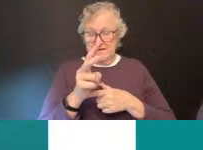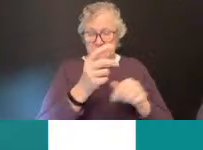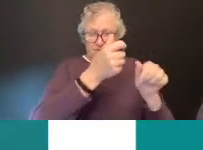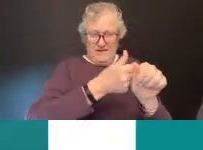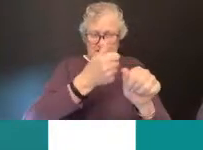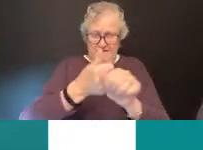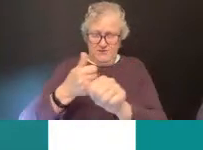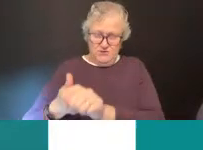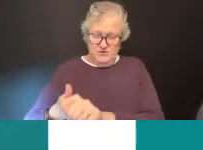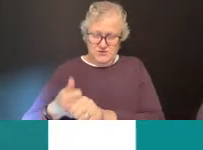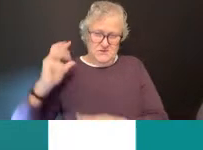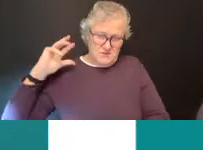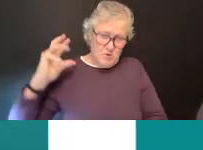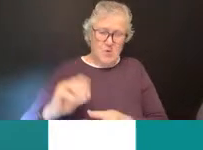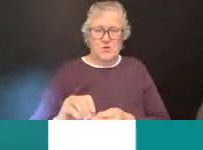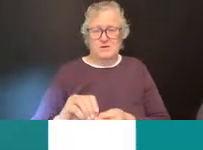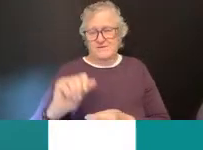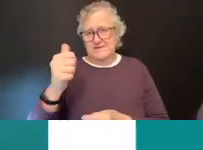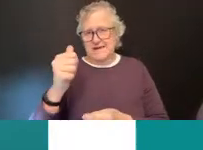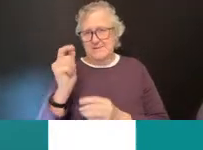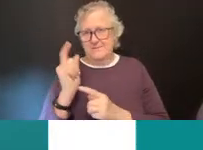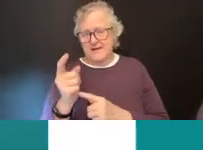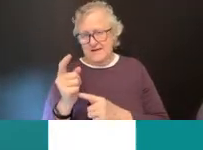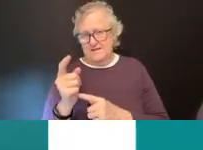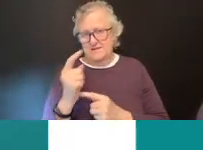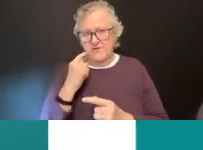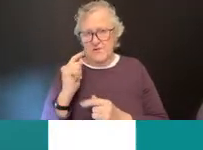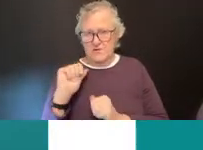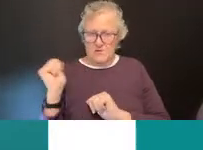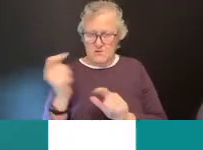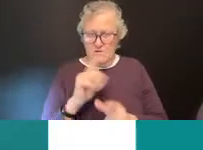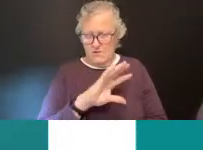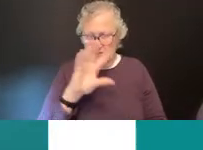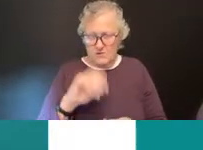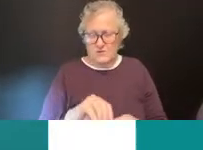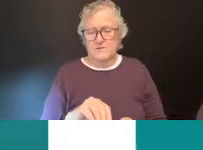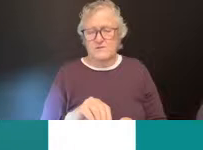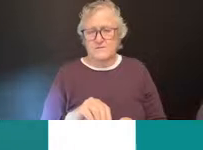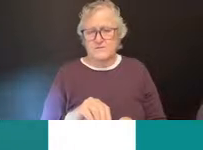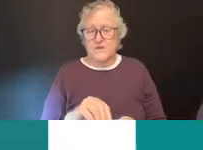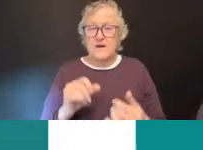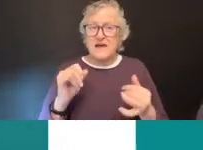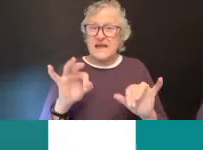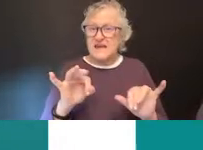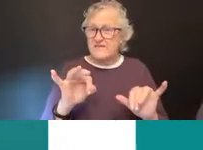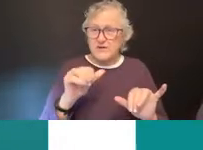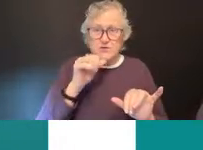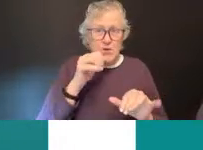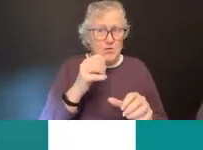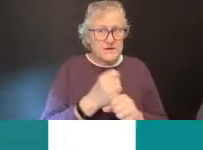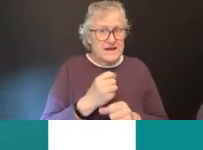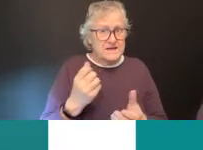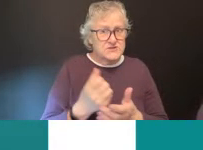not had a chance to speak, you can still provide comments after the meeting. Next slide.